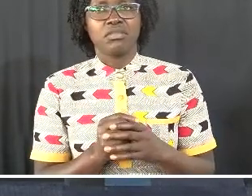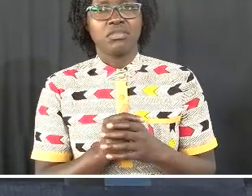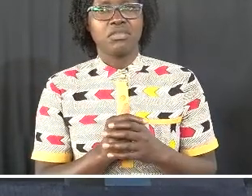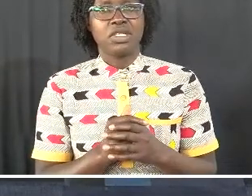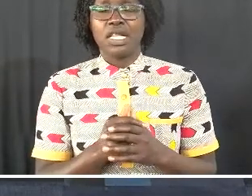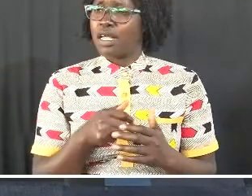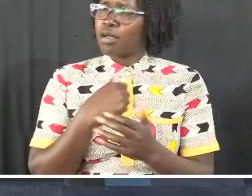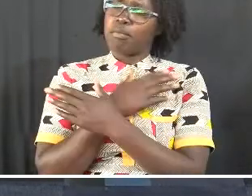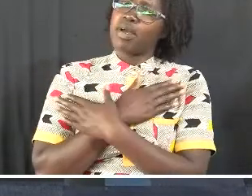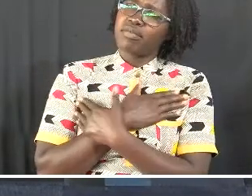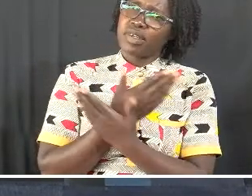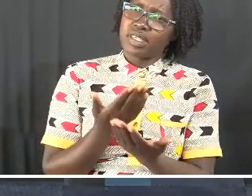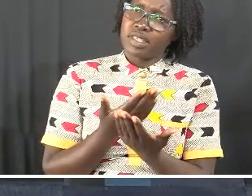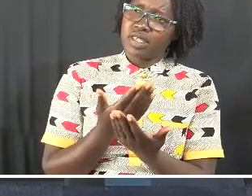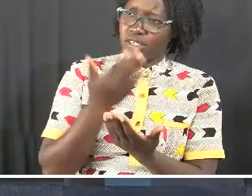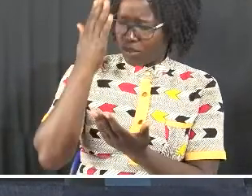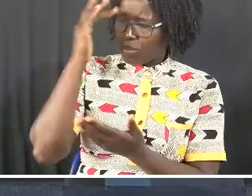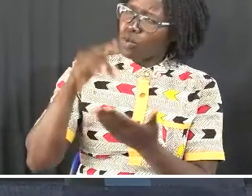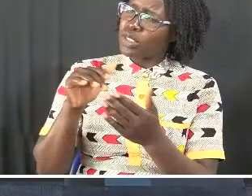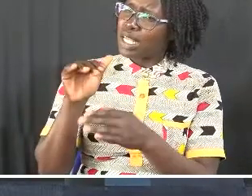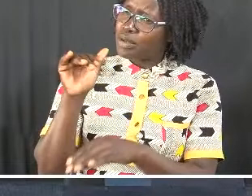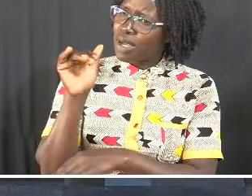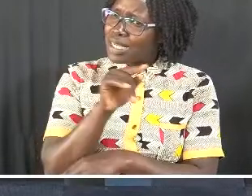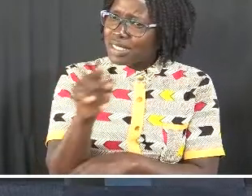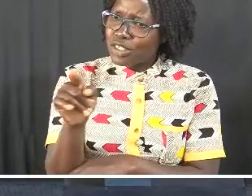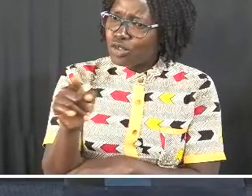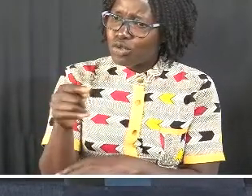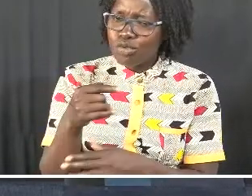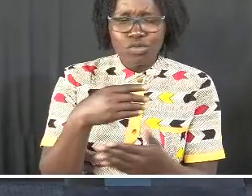"My friend, we know what we are asking you. What are you selling?"